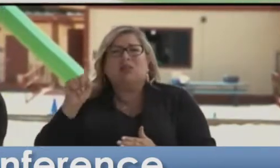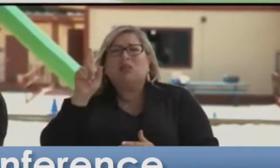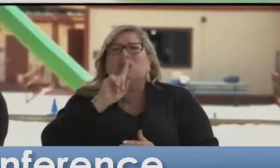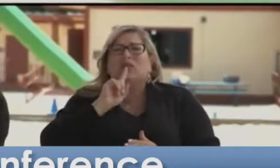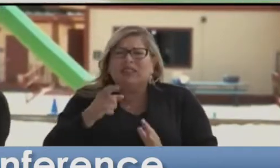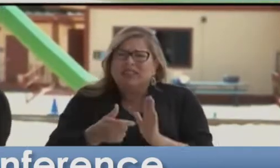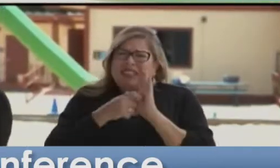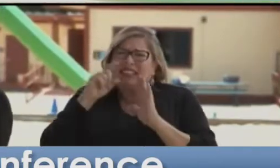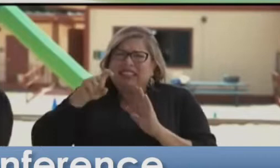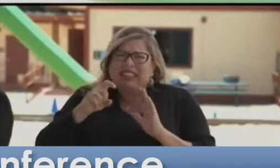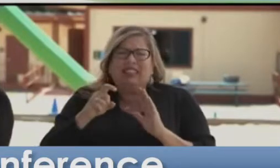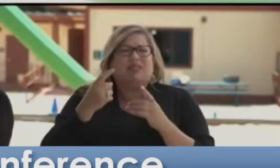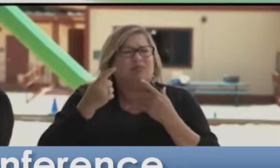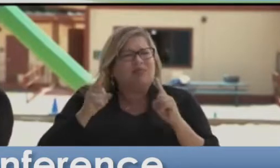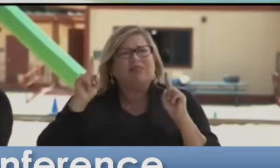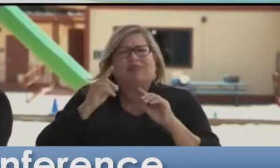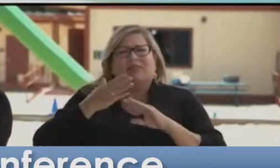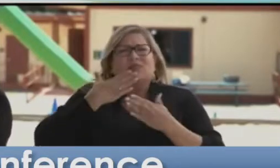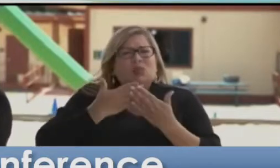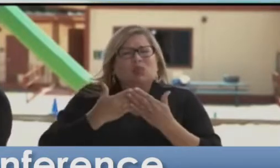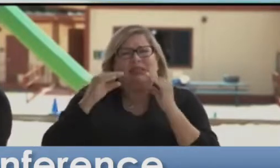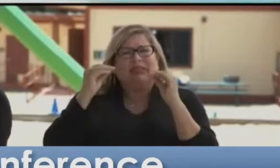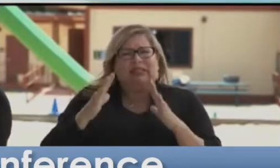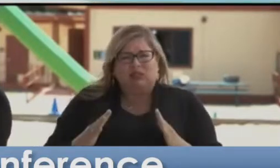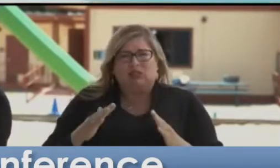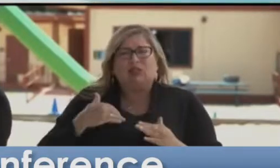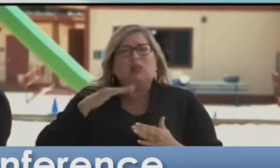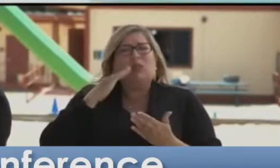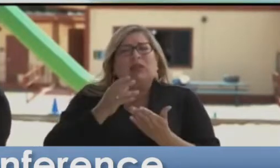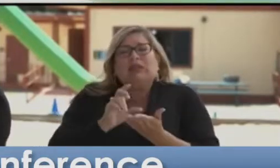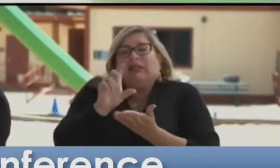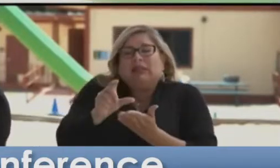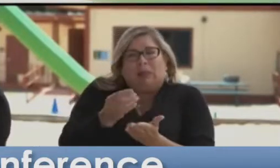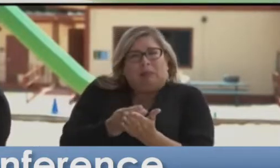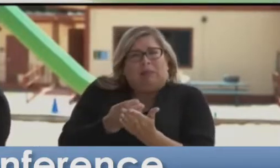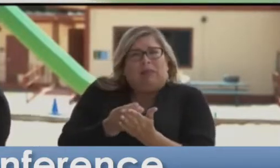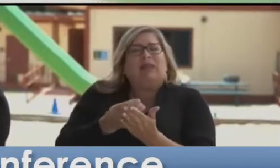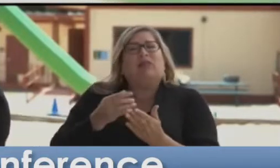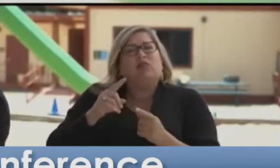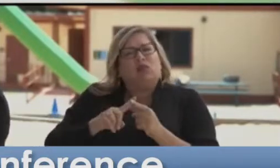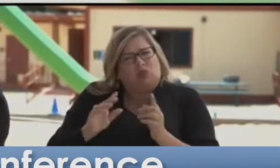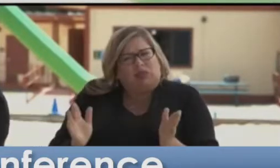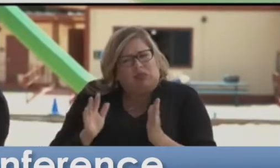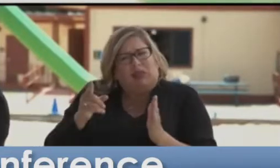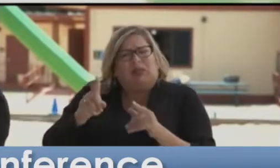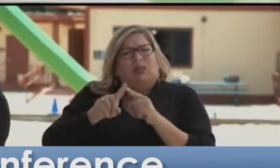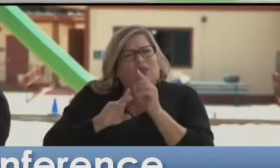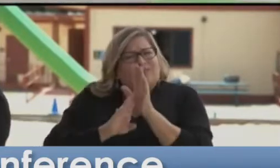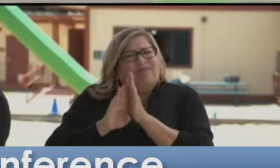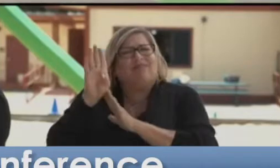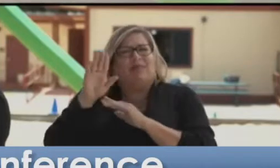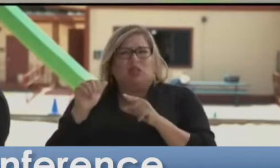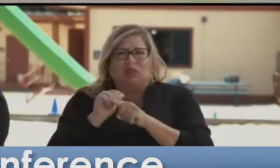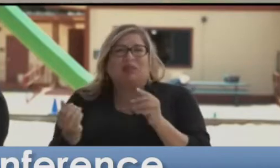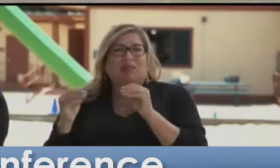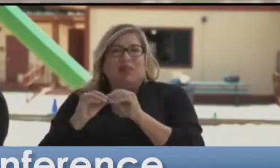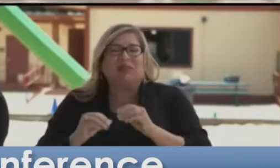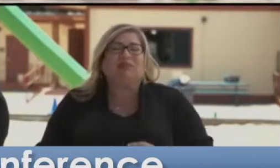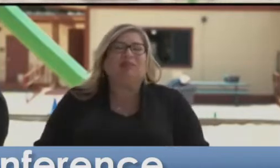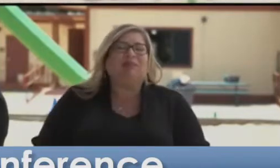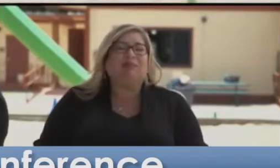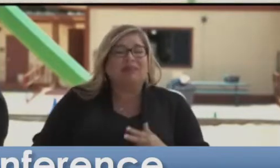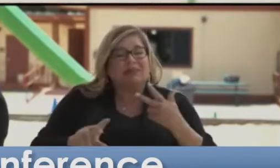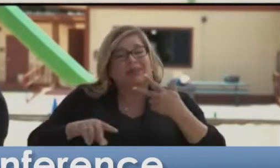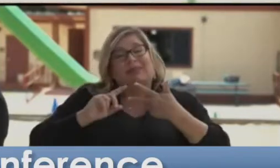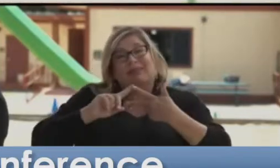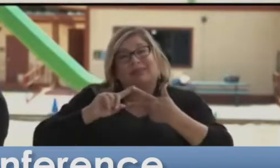including accomplished teachers who will be incentivized to go even further in their development and training. The second thing,